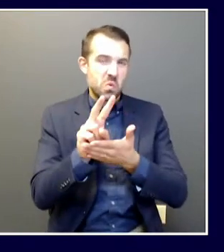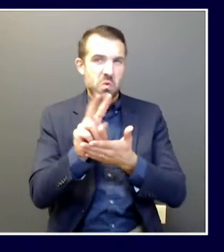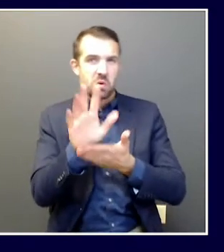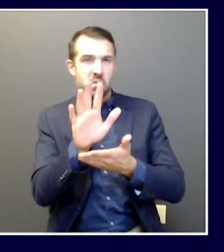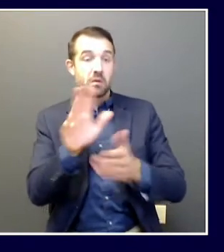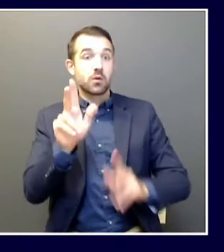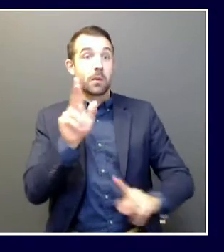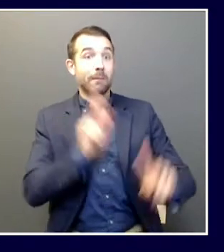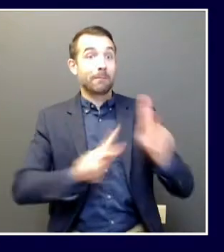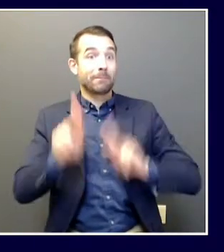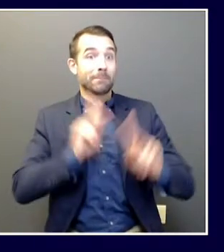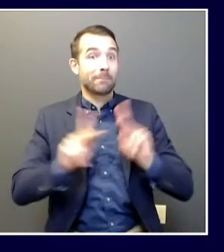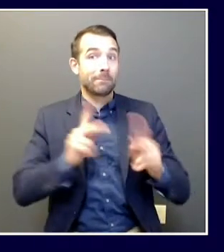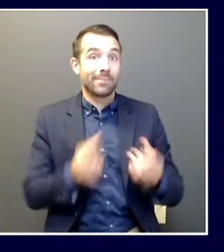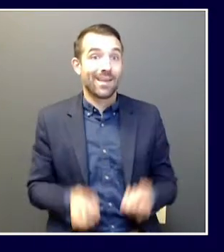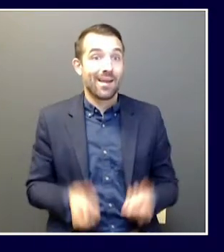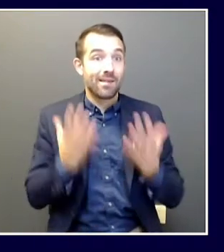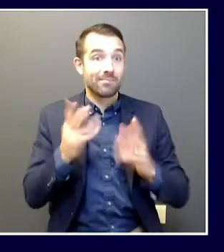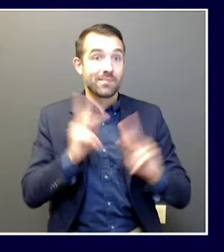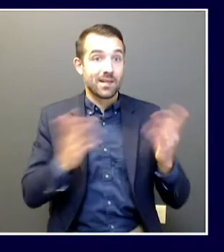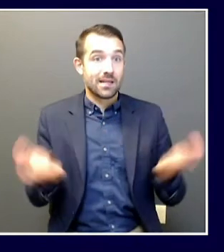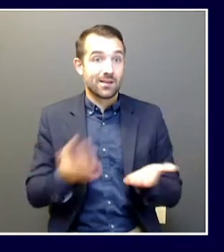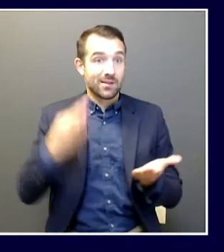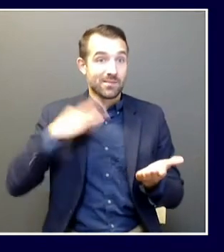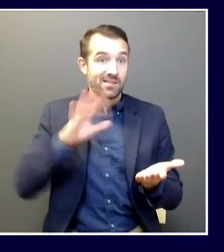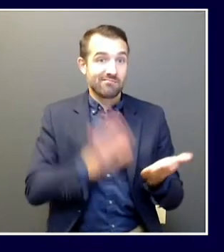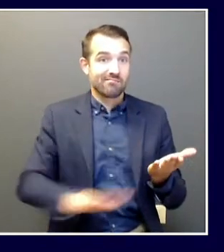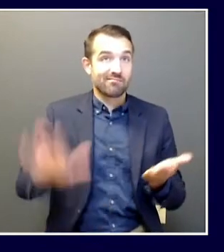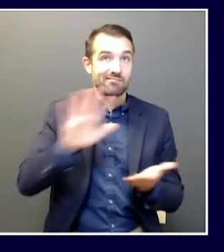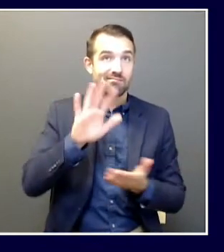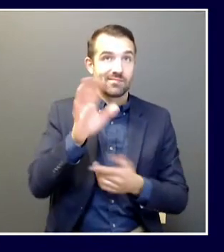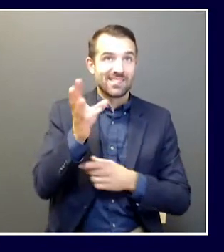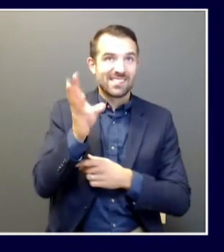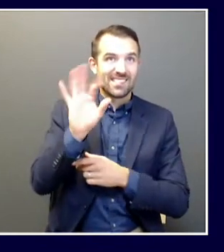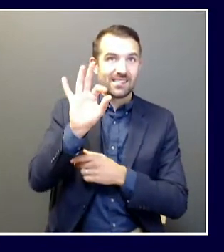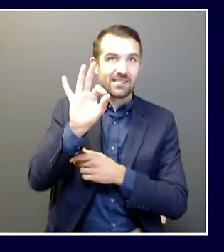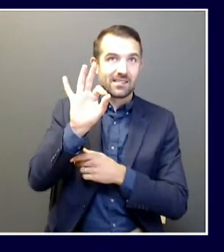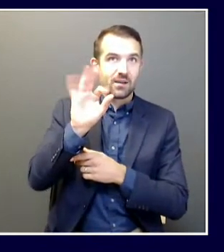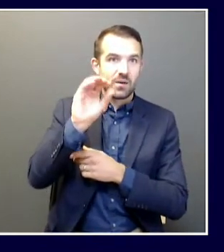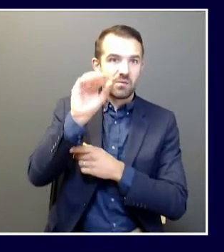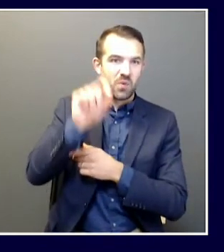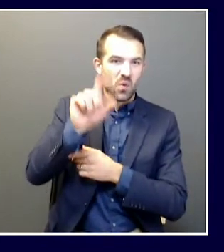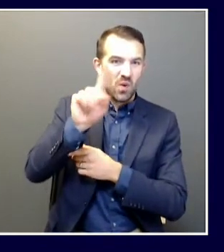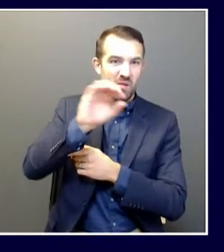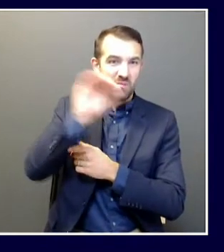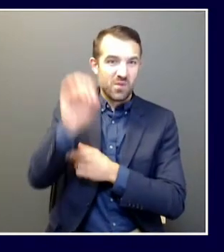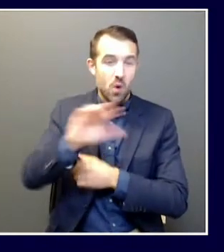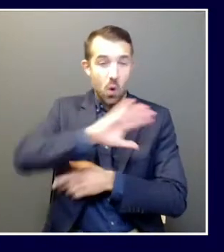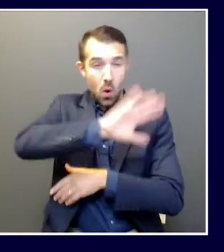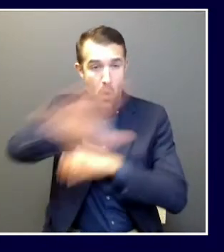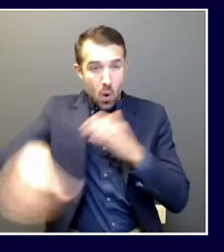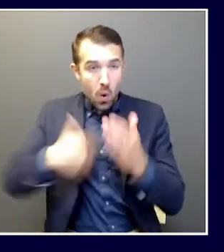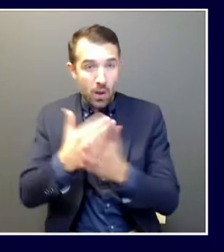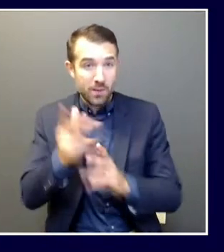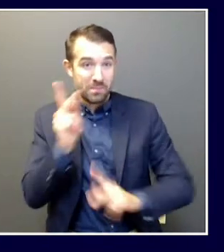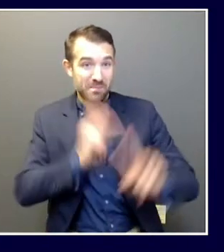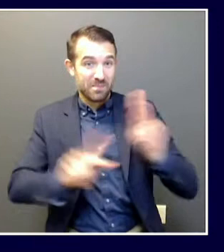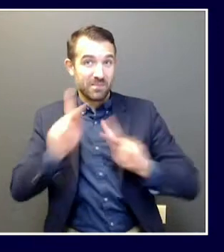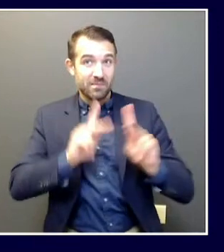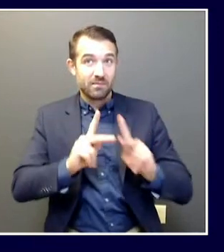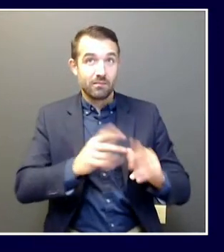about 69.1% of the entire state of Maine, for every single person in the state,